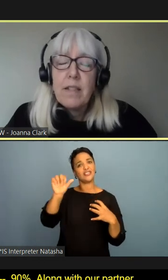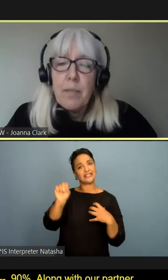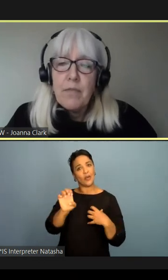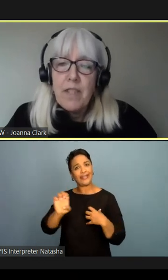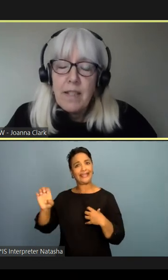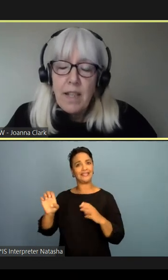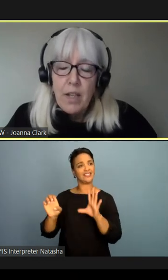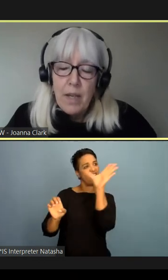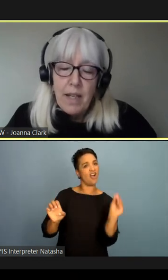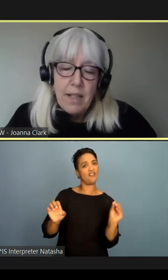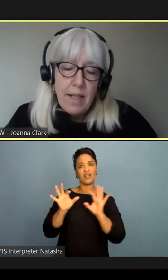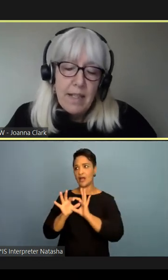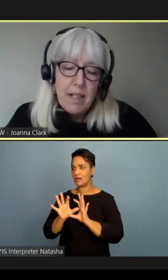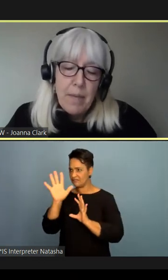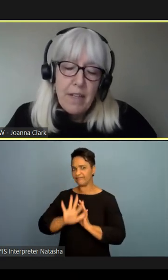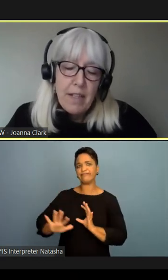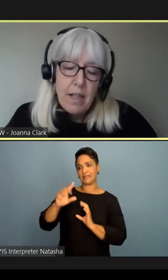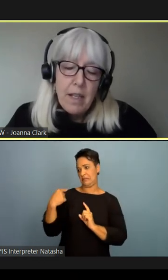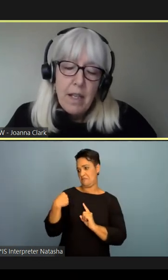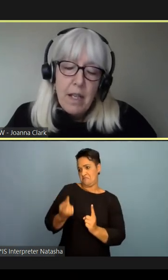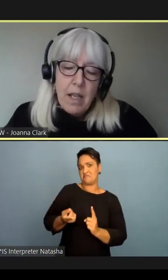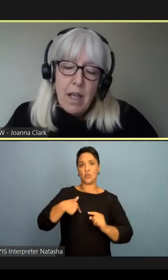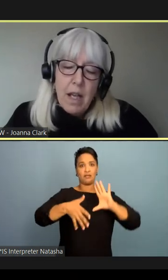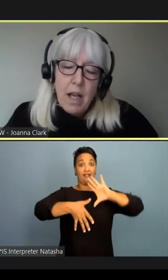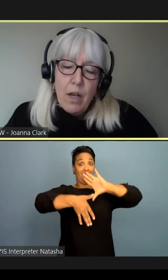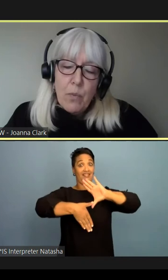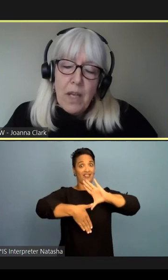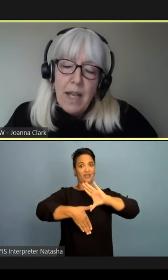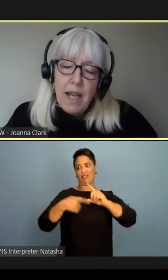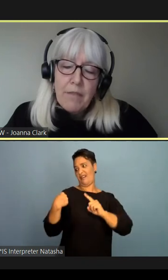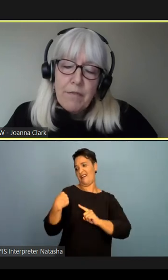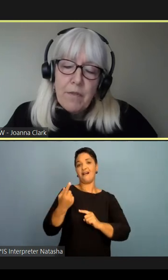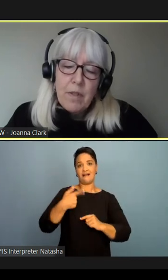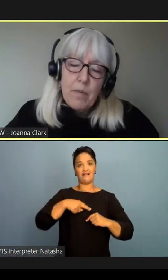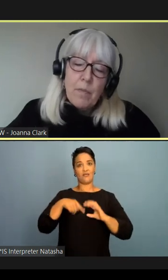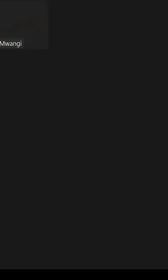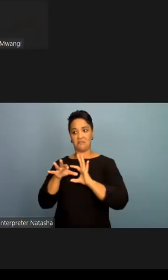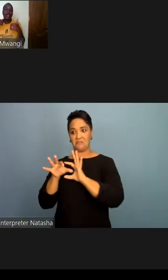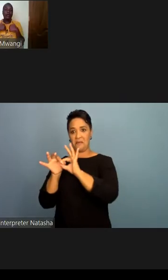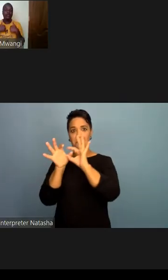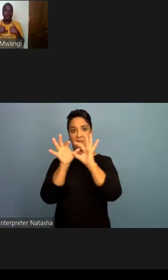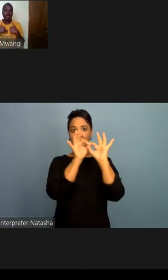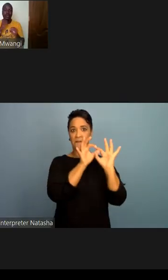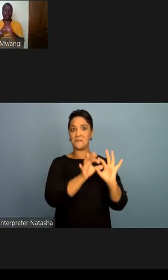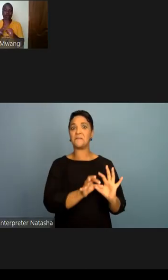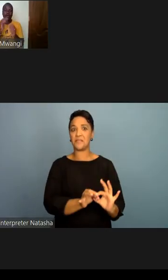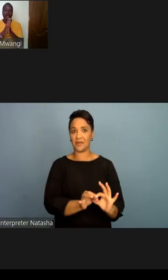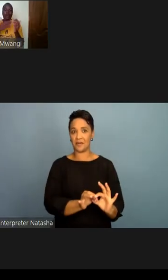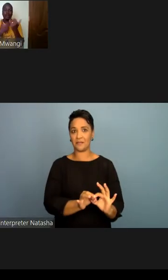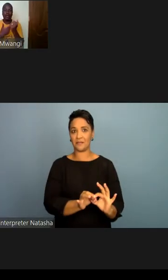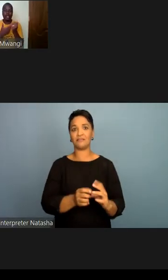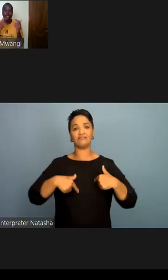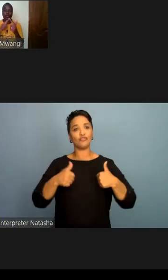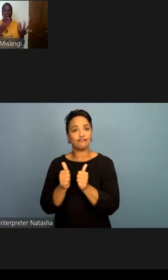a couple of years ago in Latin America, we have worked with our partners to